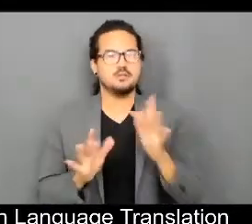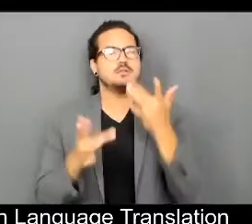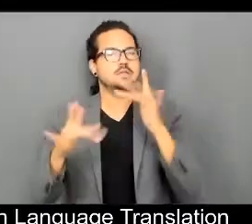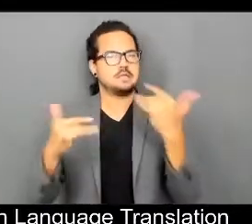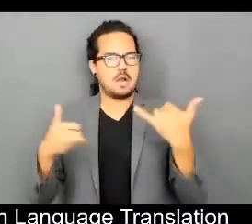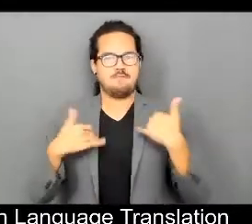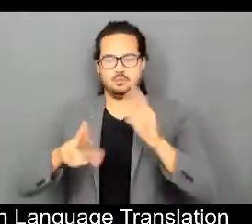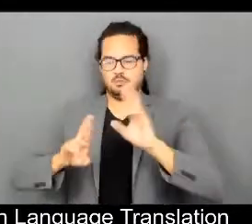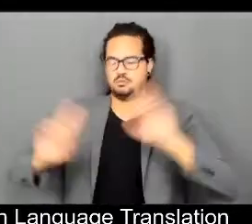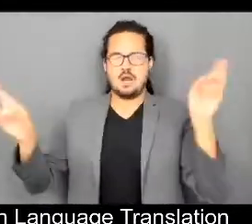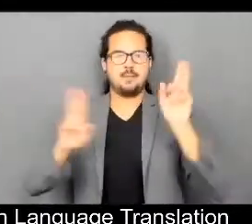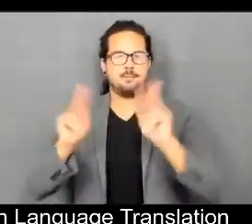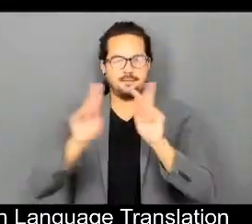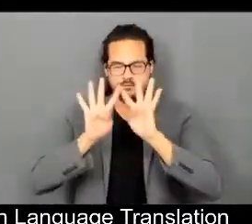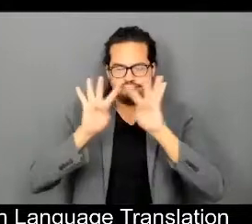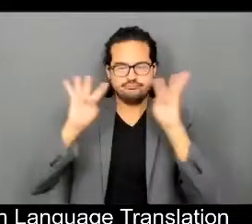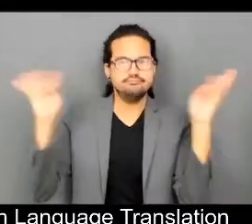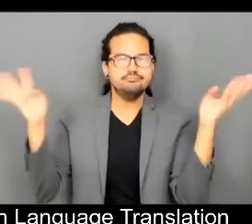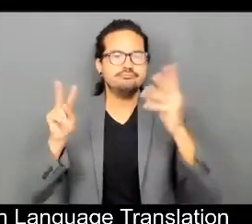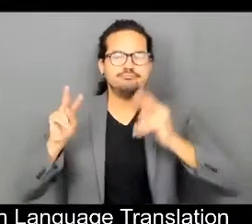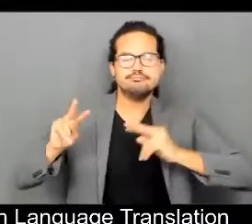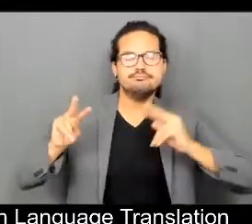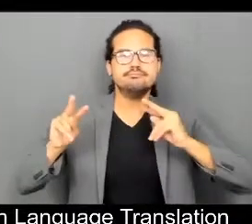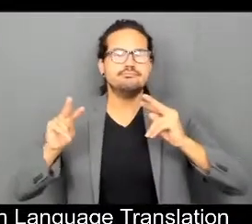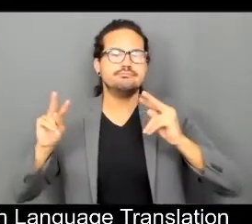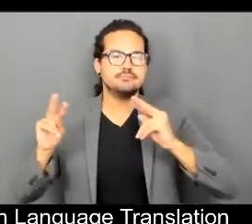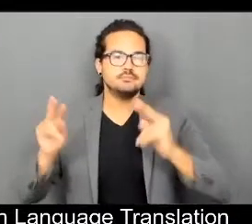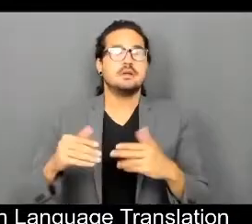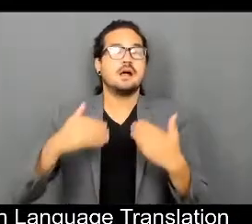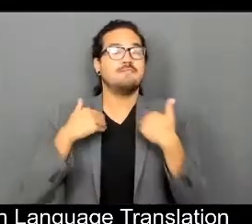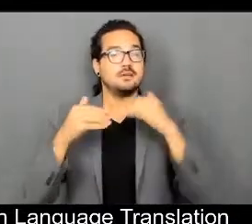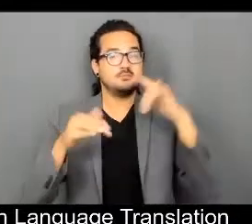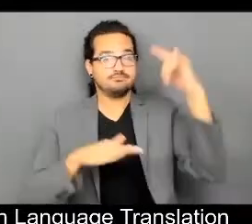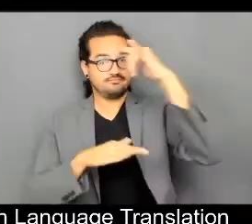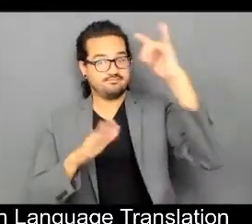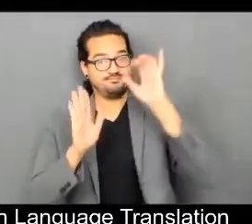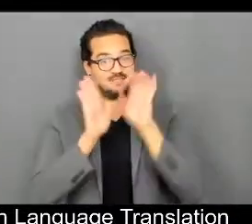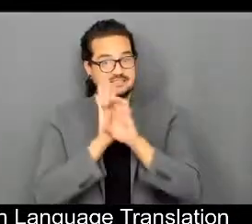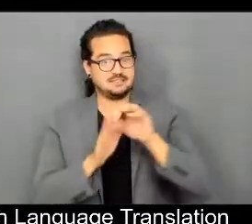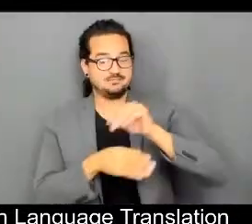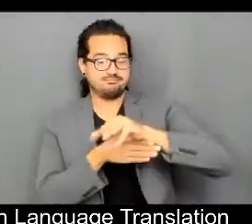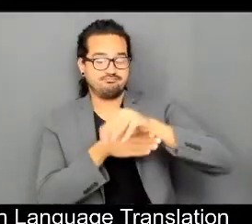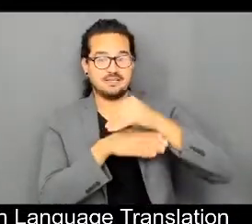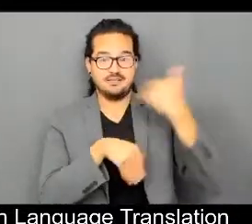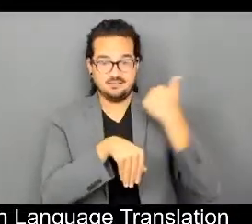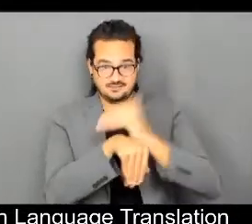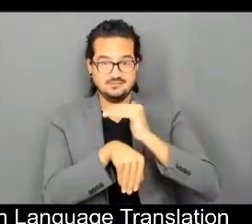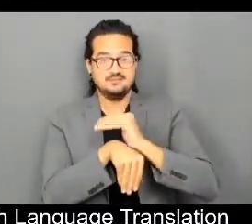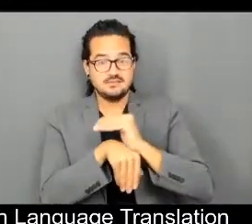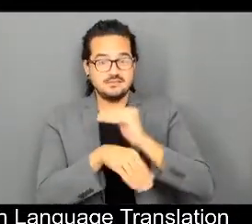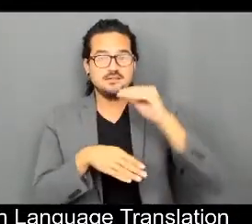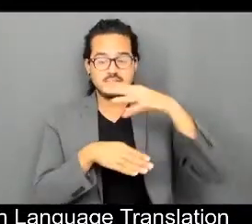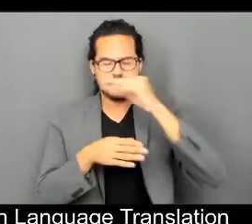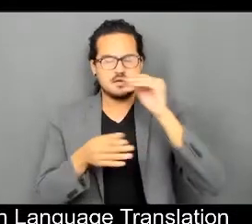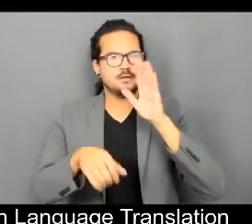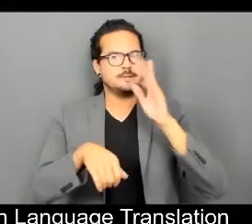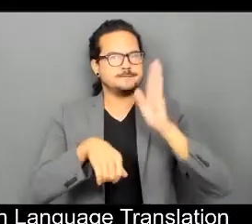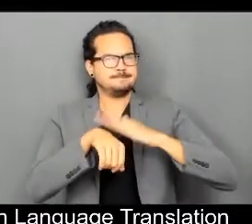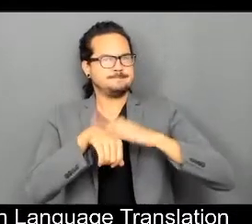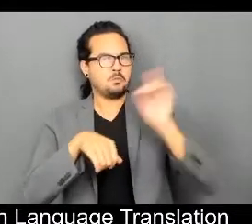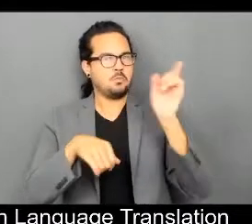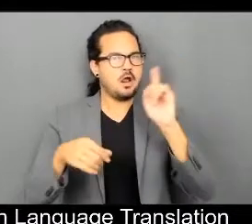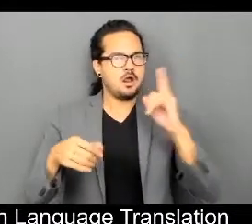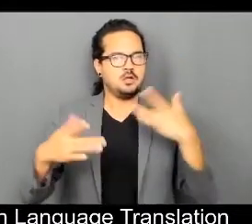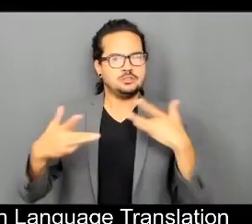said, we got the imagery last night to kind of show us where we may need to pay attention today. So I think we're well positioned for that. We've also